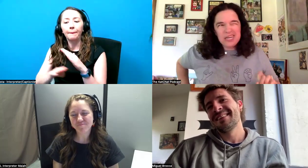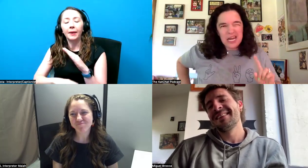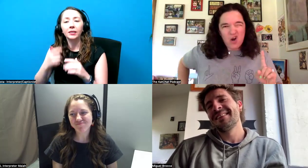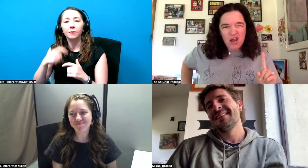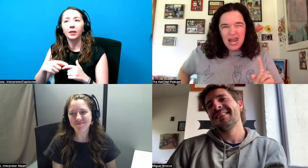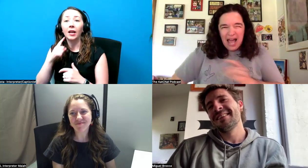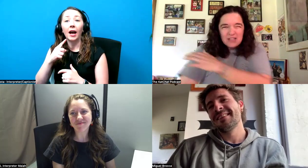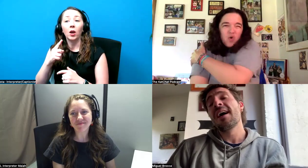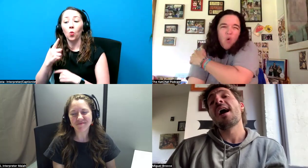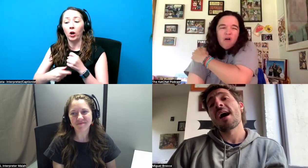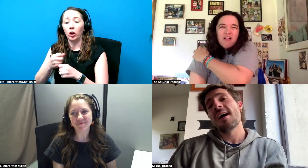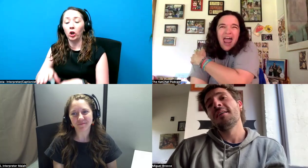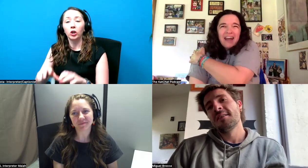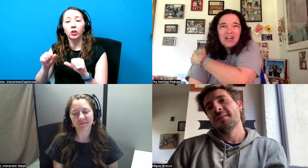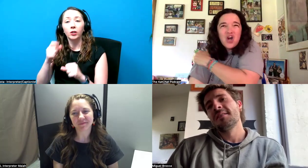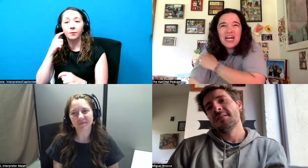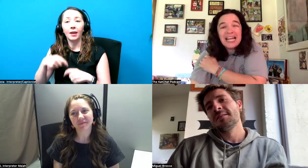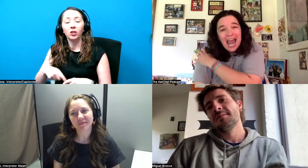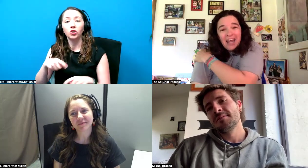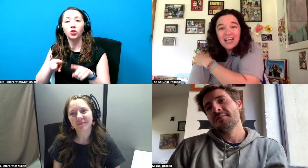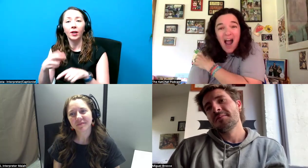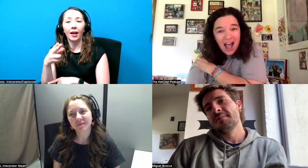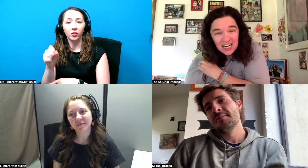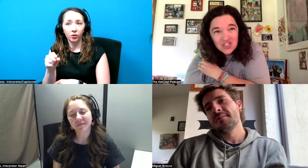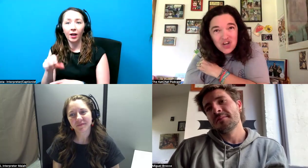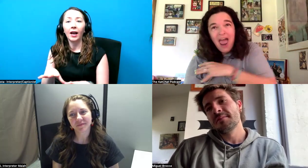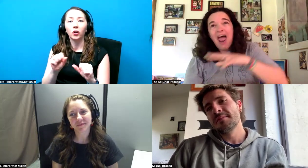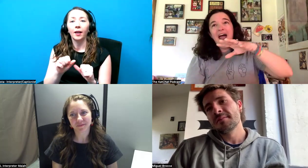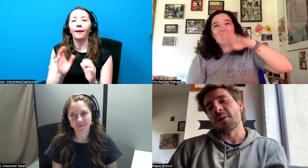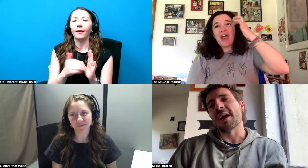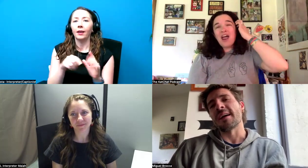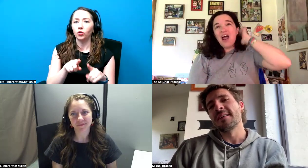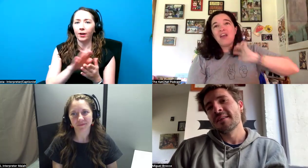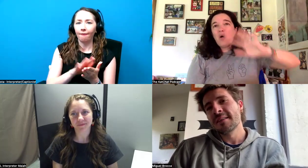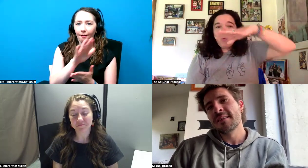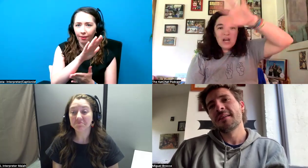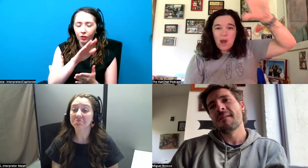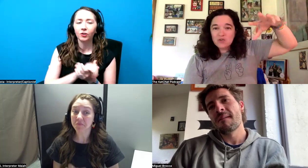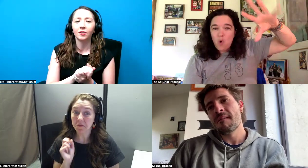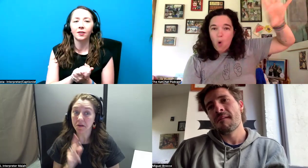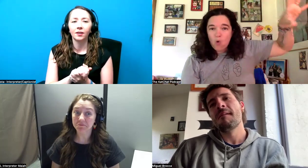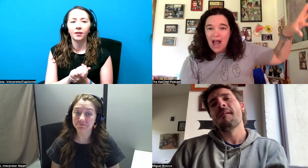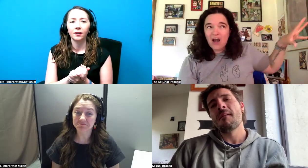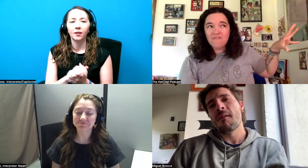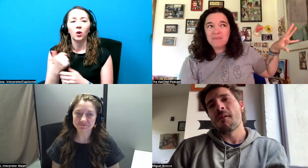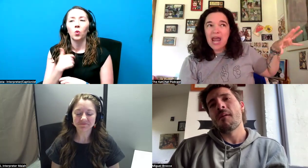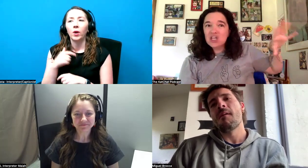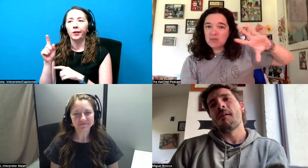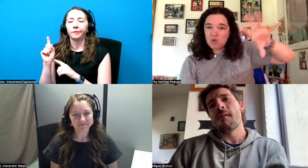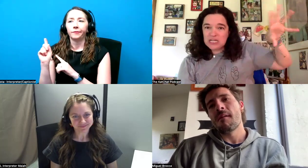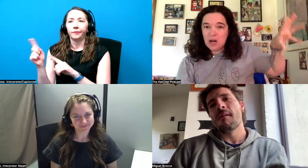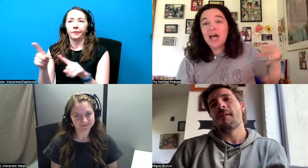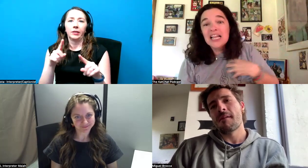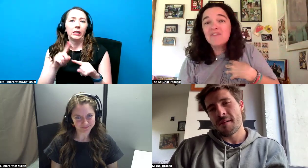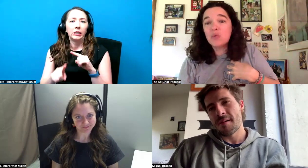for 1 year in high school and I took it again in college. And Okay. then we went to a whole lot of